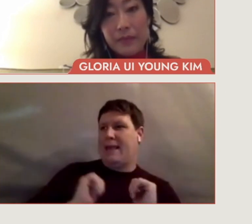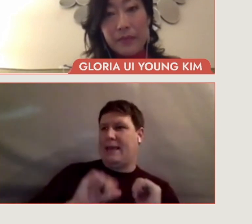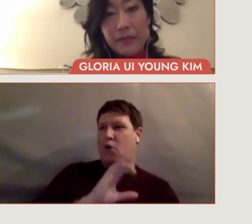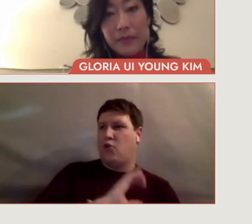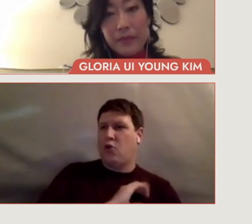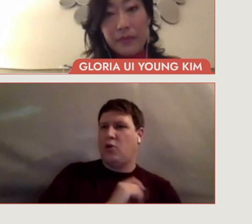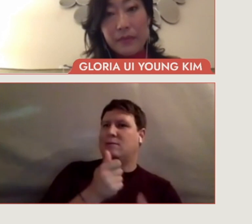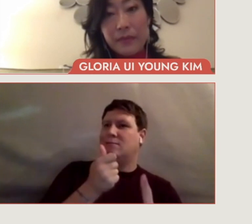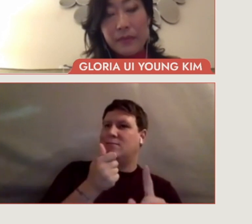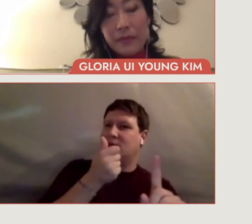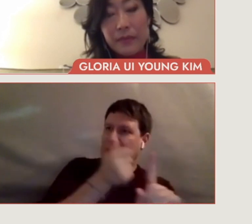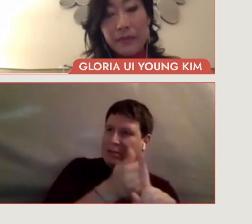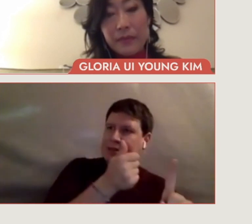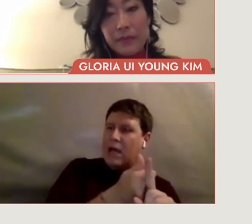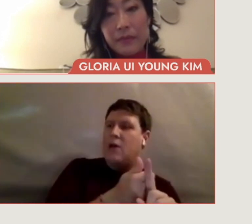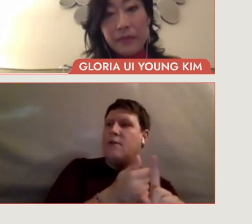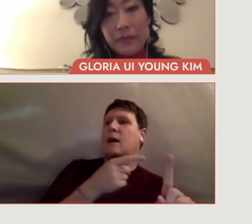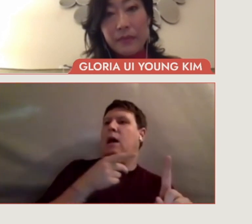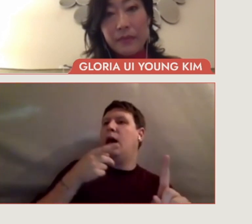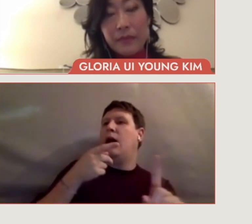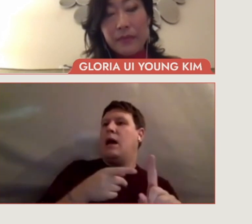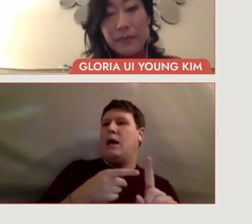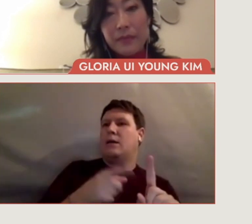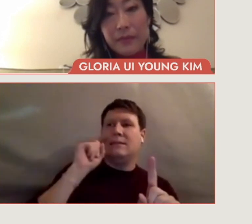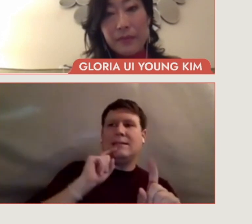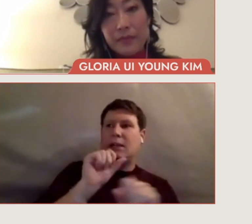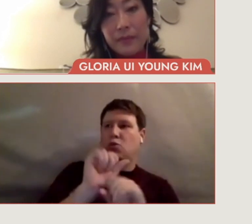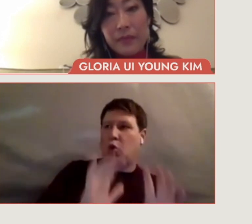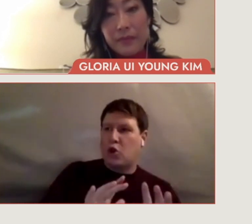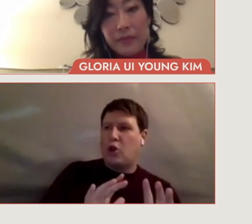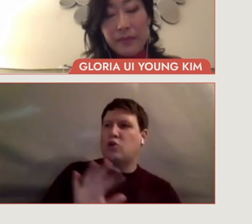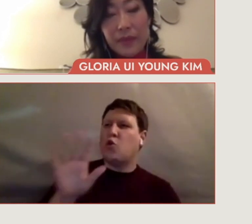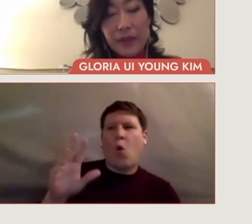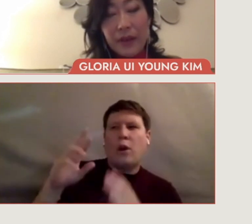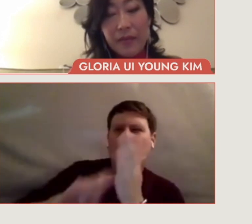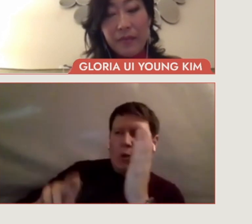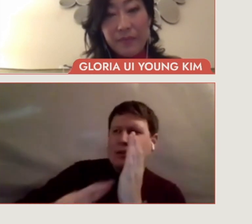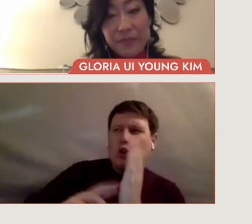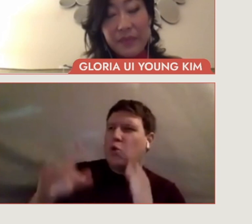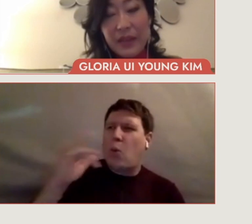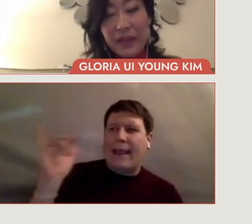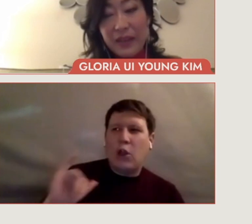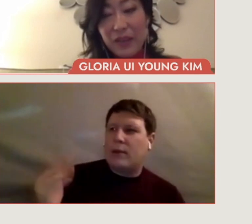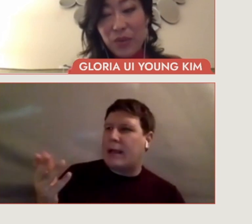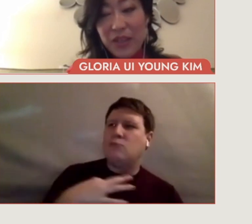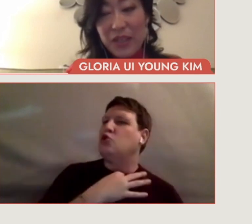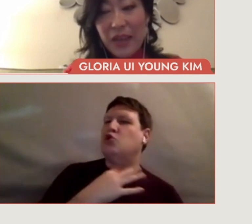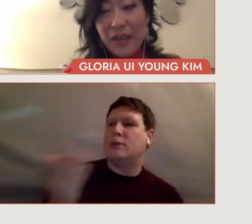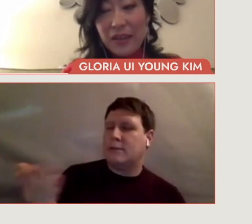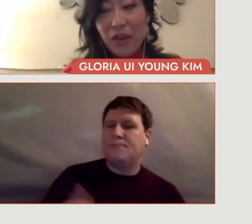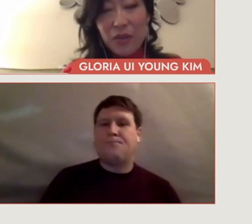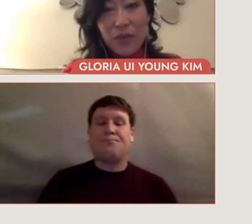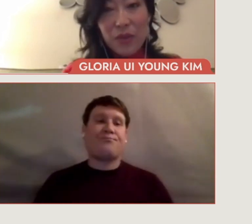So, but somebody's asking, what kind of research did you do to write about this character as a sex worker? Yeah, so